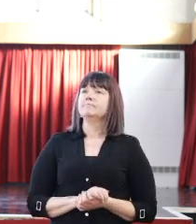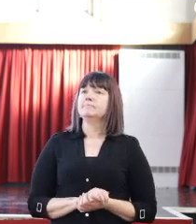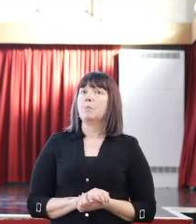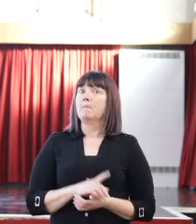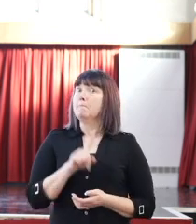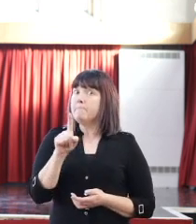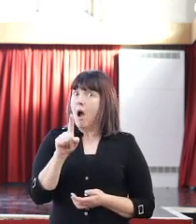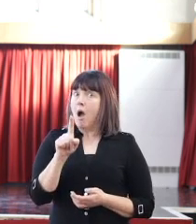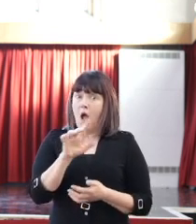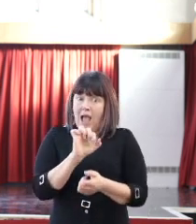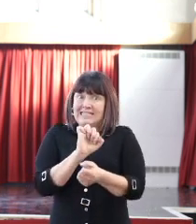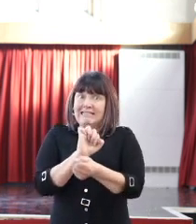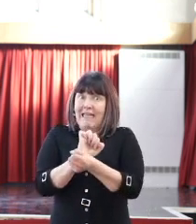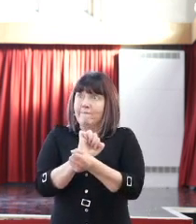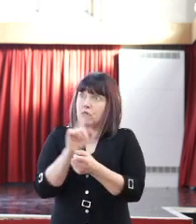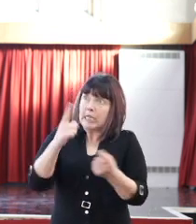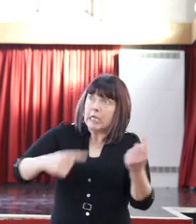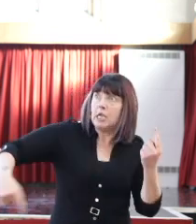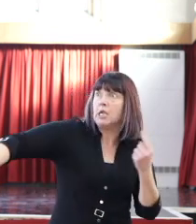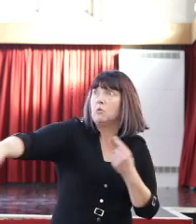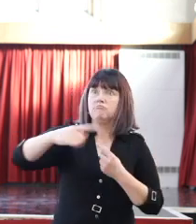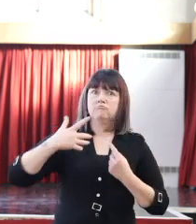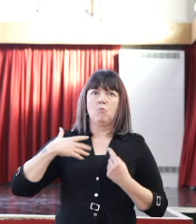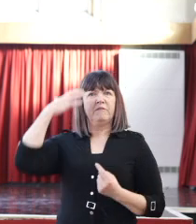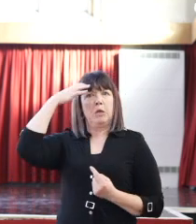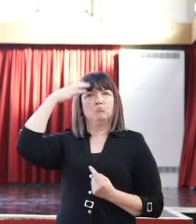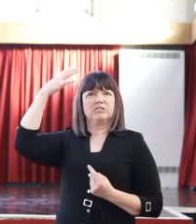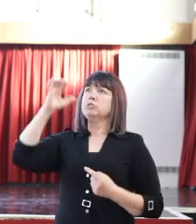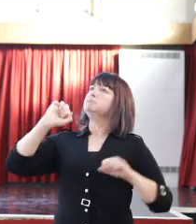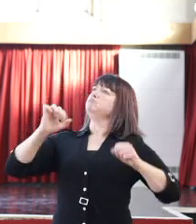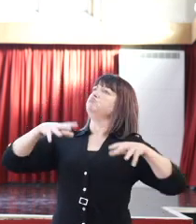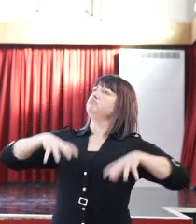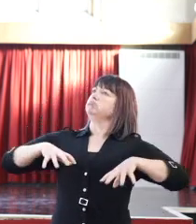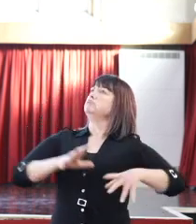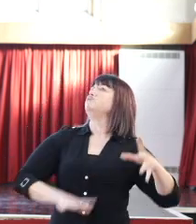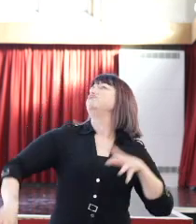legal in other parts of the British Empire for another 20 years.